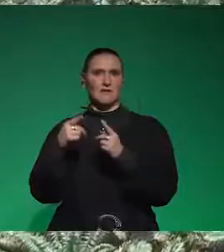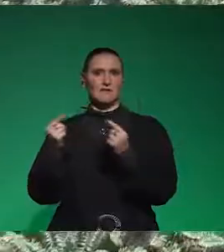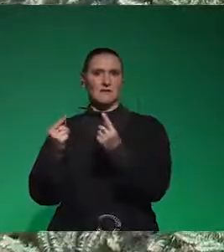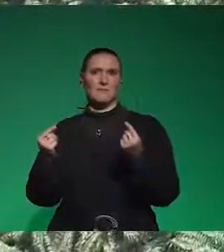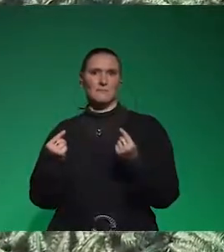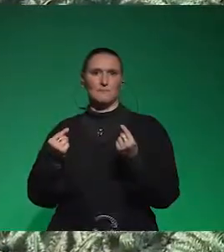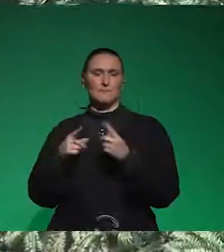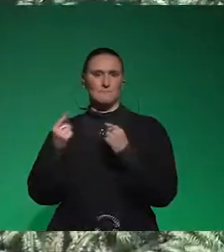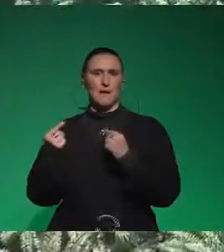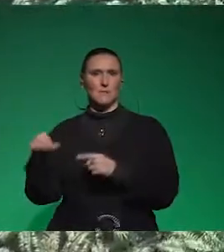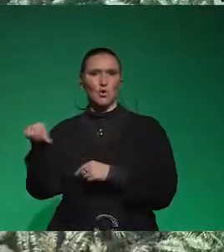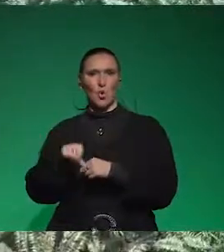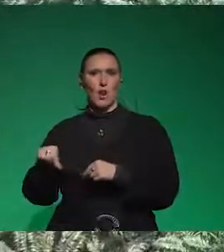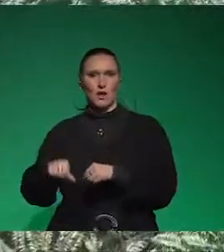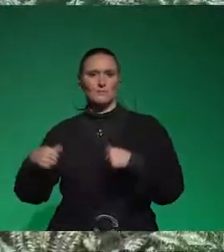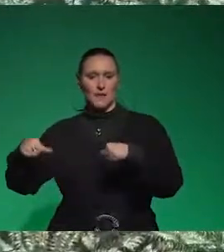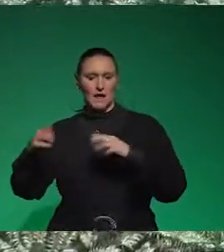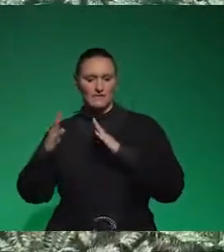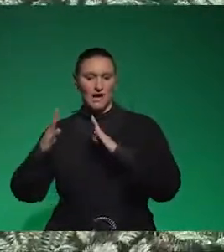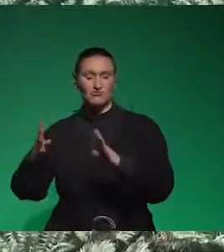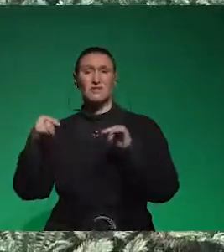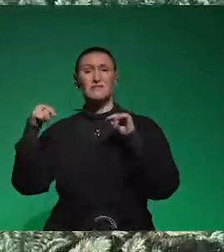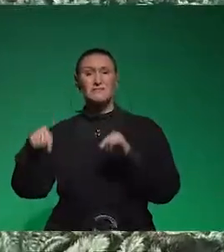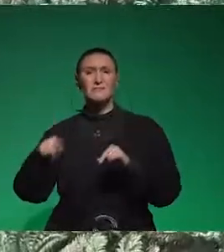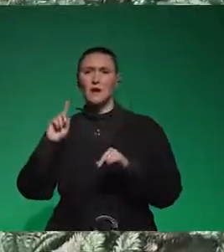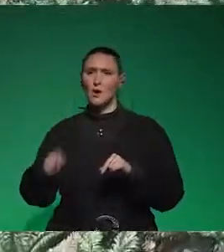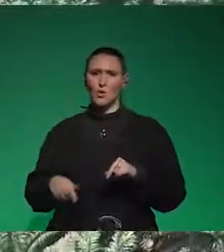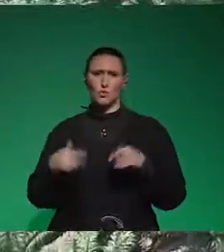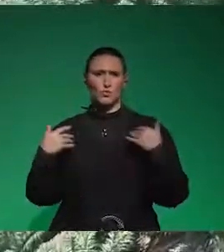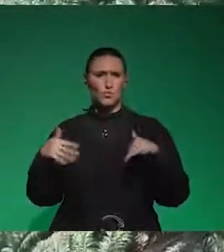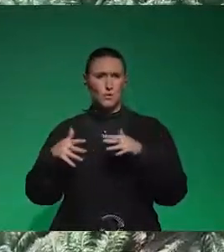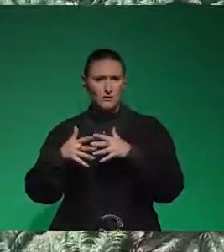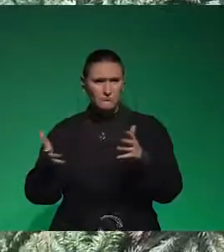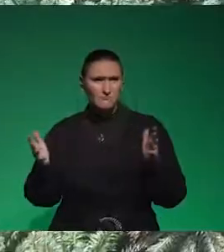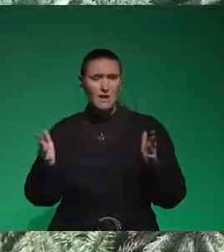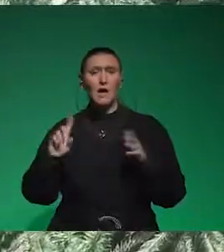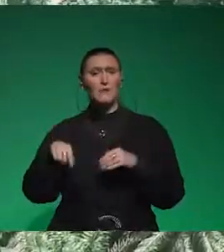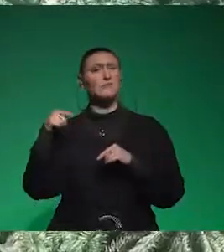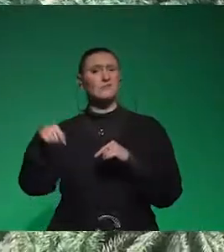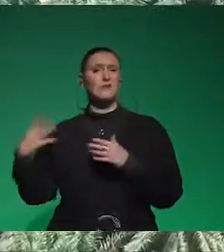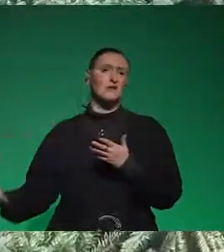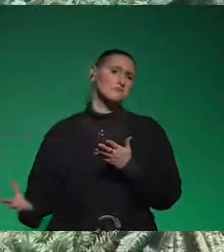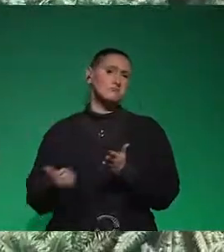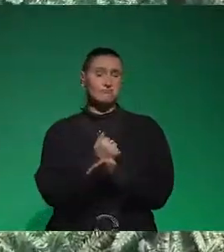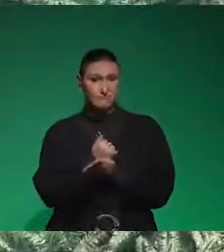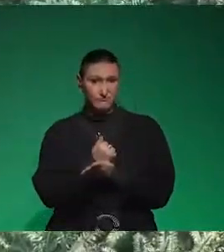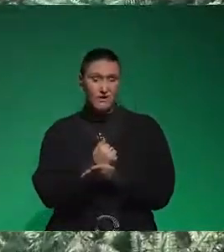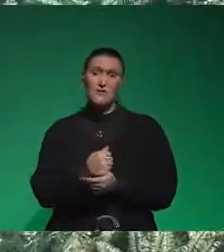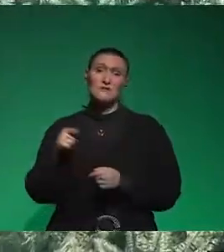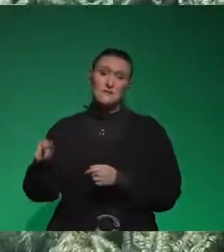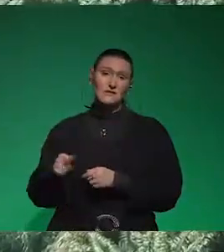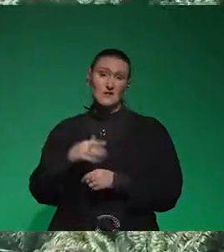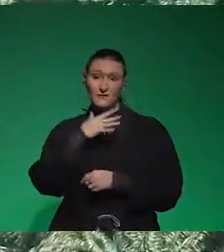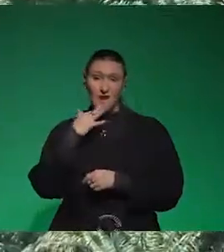Palm oil is a very interesting commodity because it grows very efficiently. It produces more vegetable oil